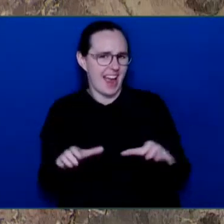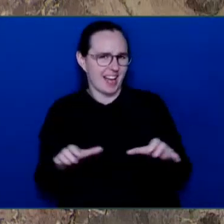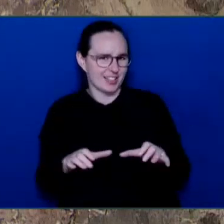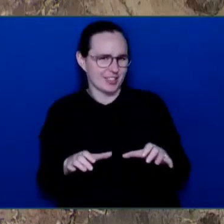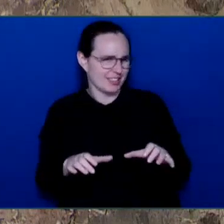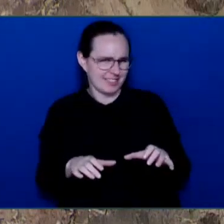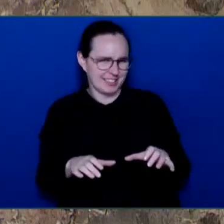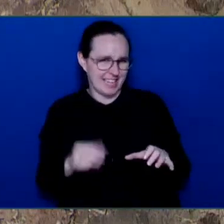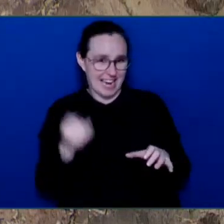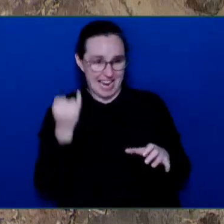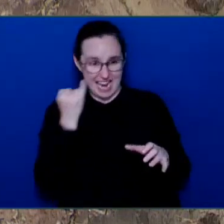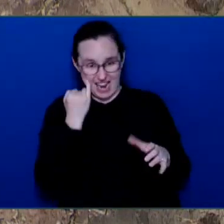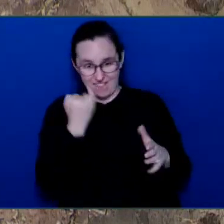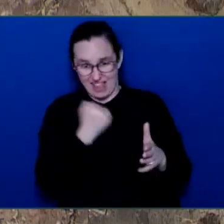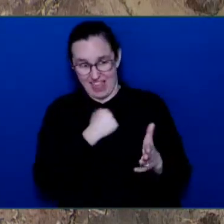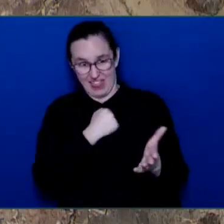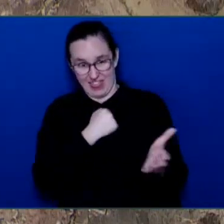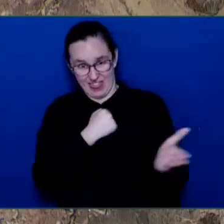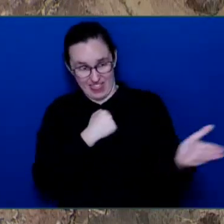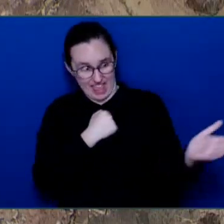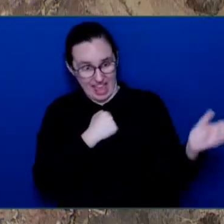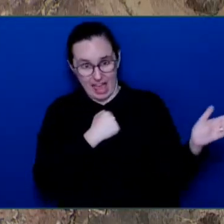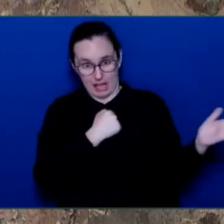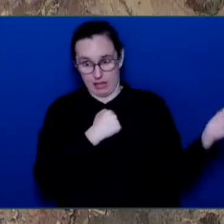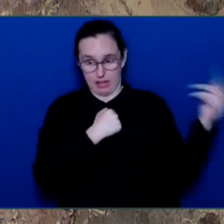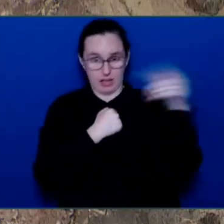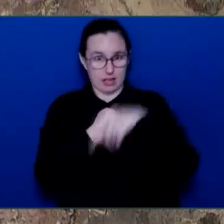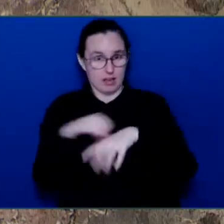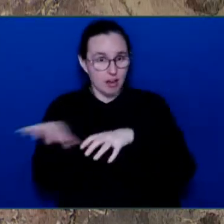the House doing nothing.